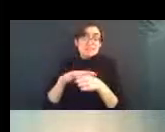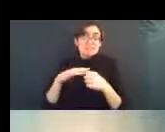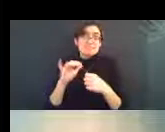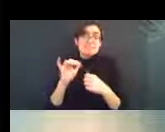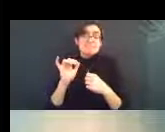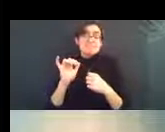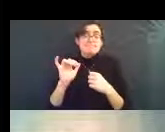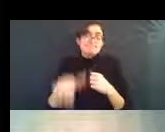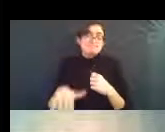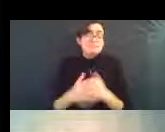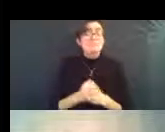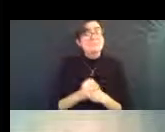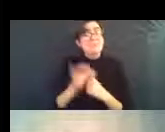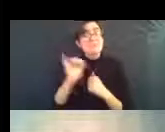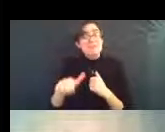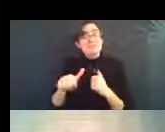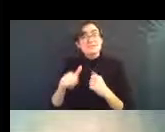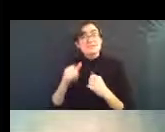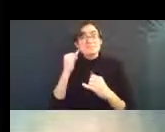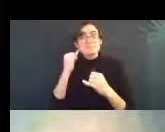That concludes my presentation. Thank you.